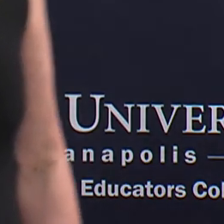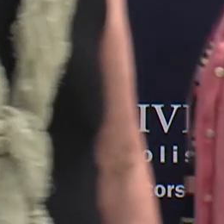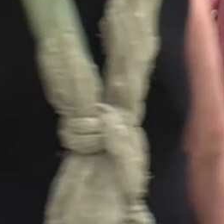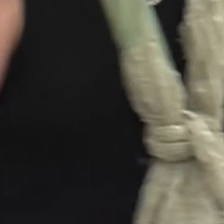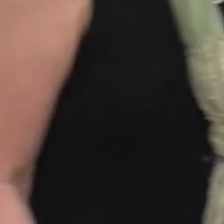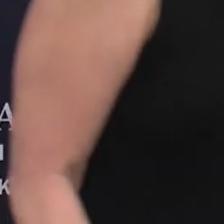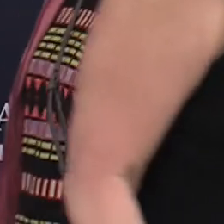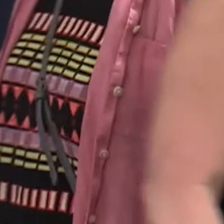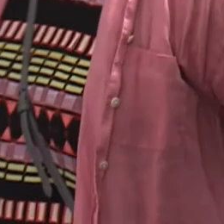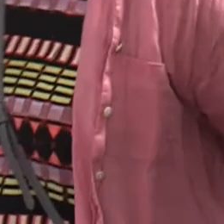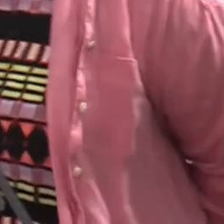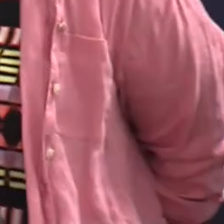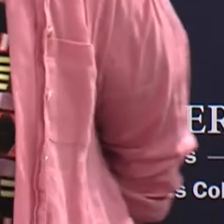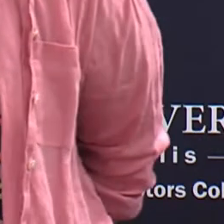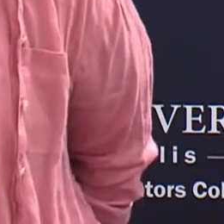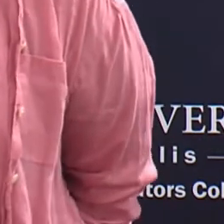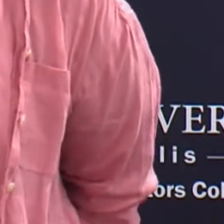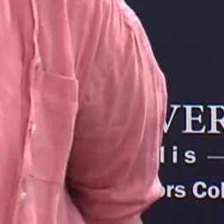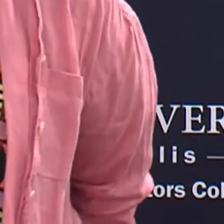Okay.